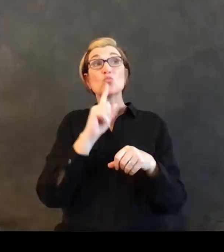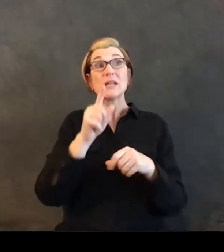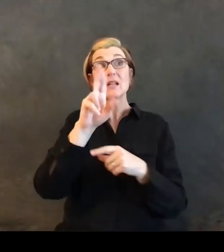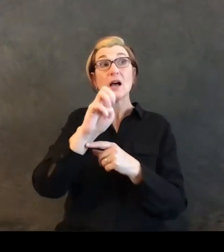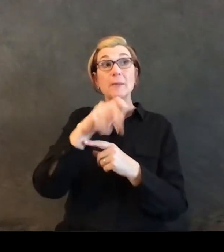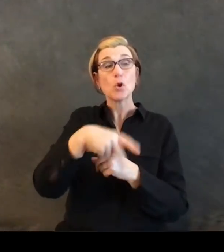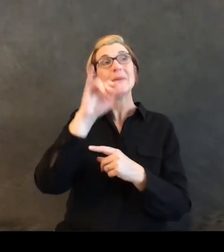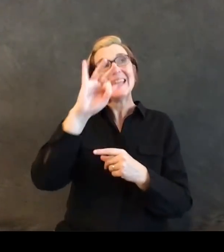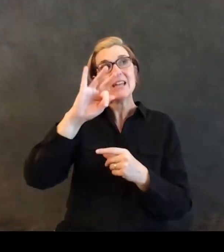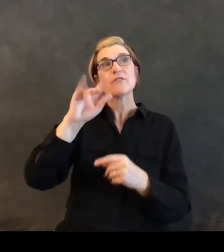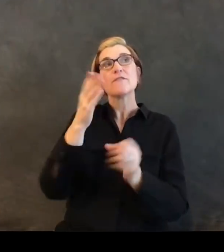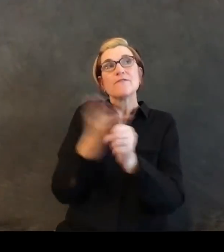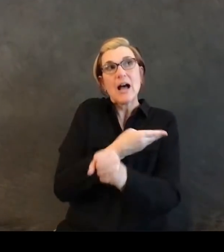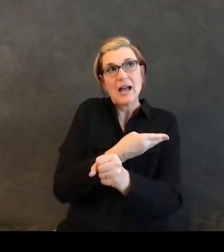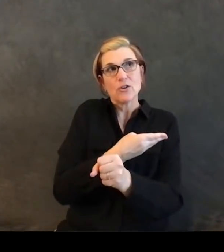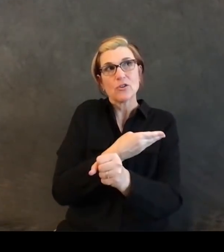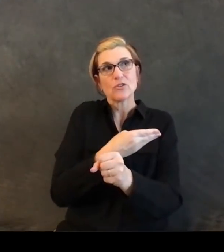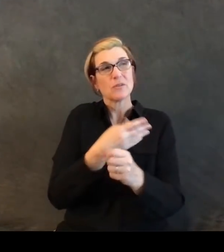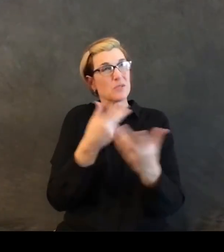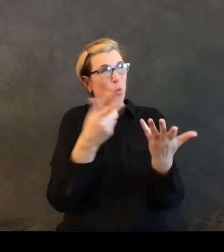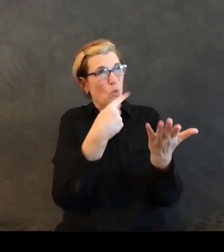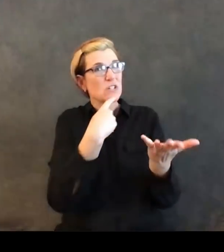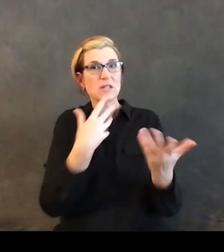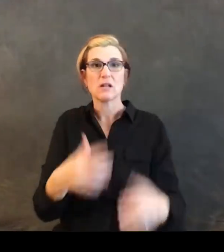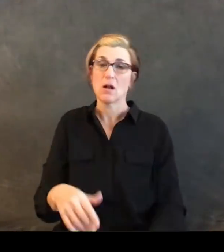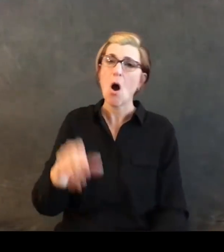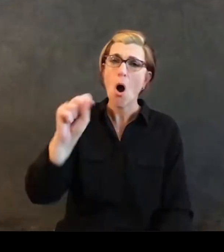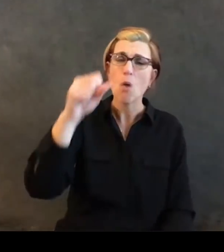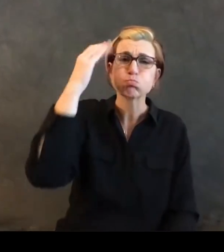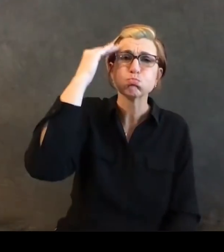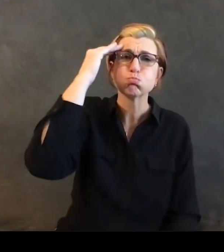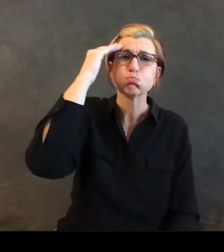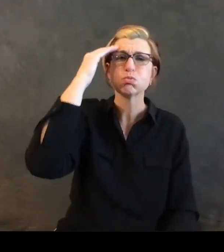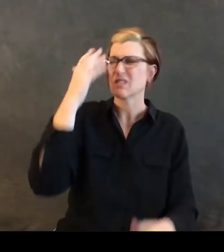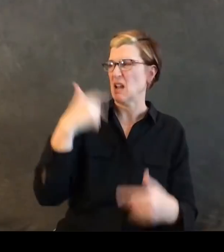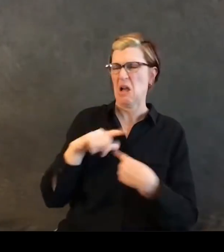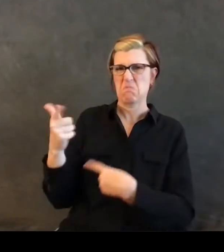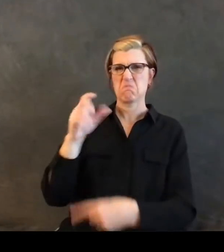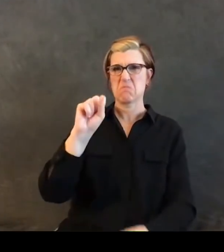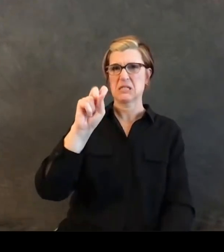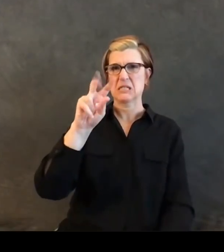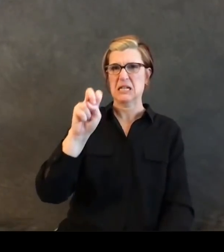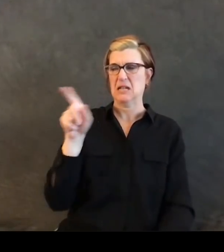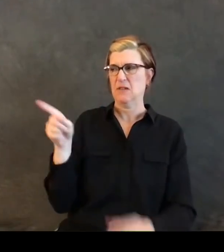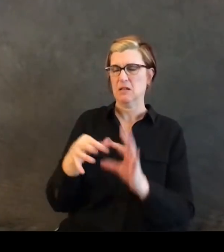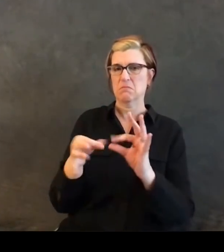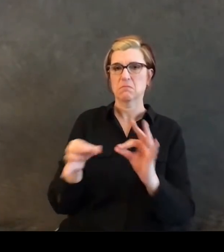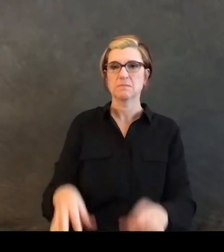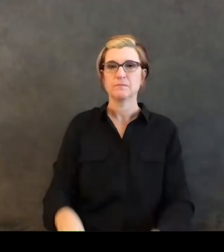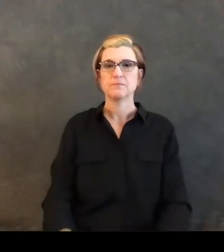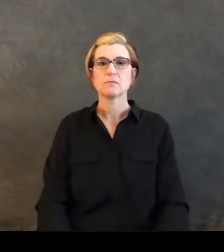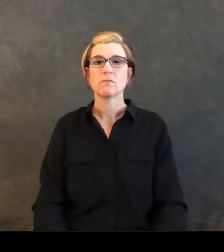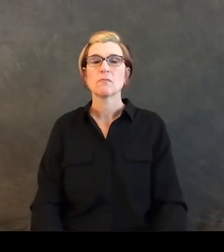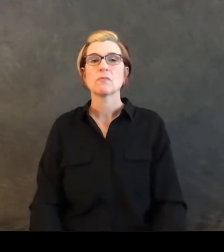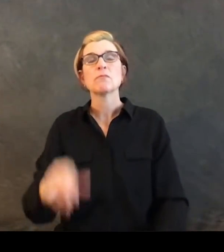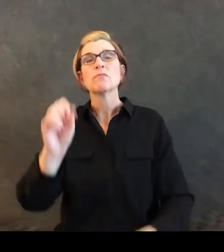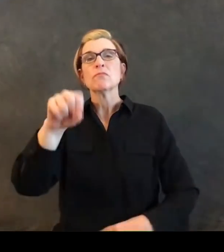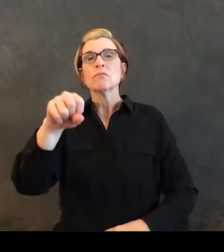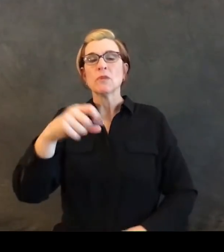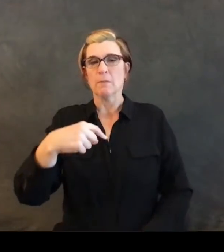I know the issue very well. We talked about it just a little while ago. I'm going to let you maybe discuss that. Sure. Now, the President and I spoke to several